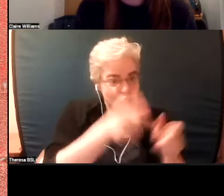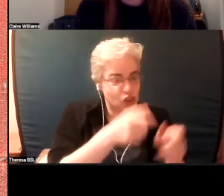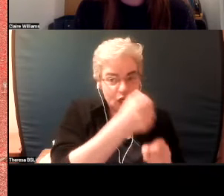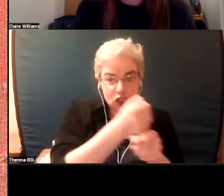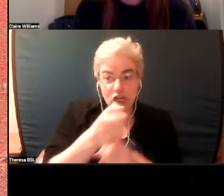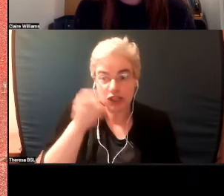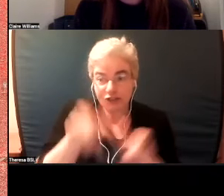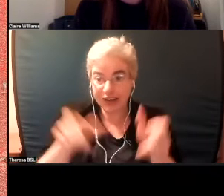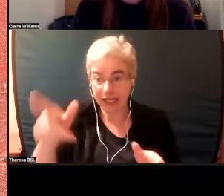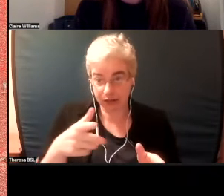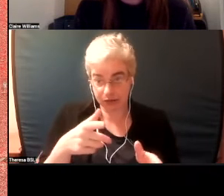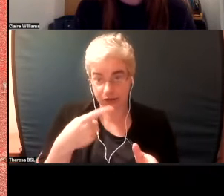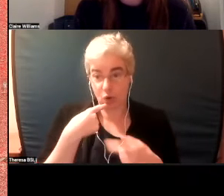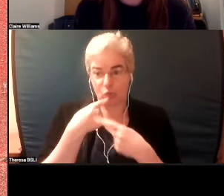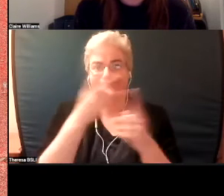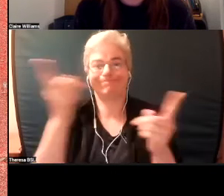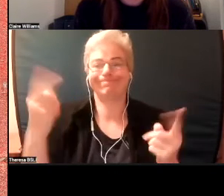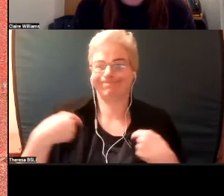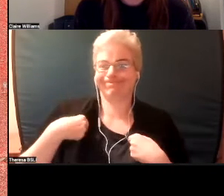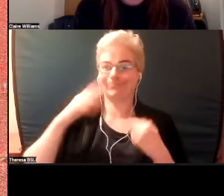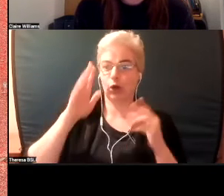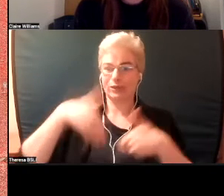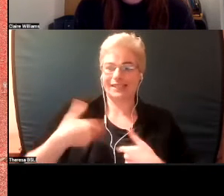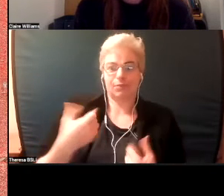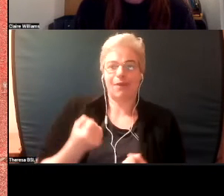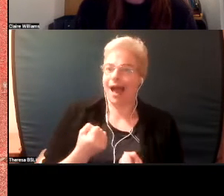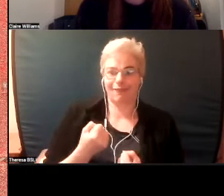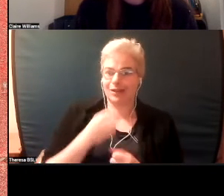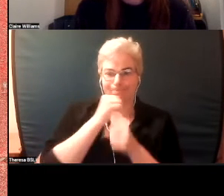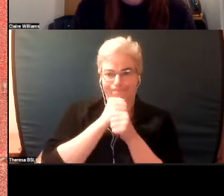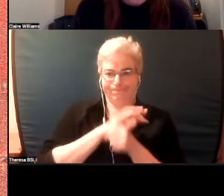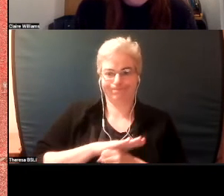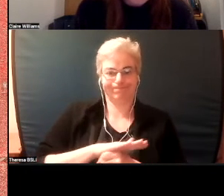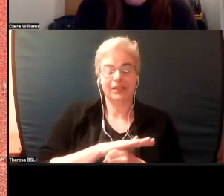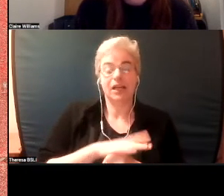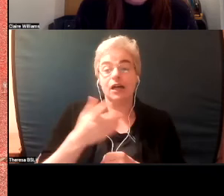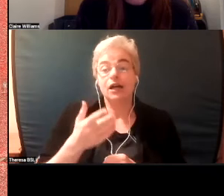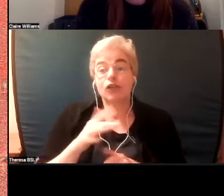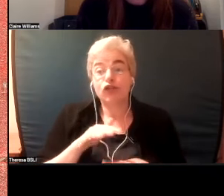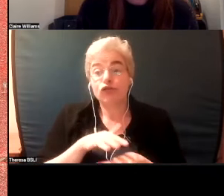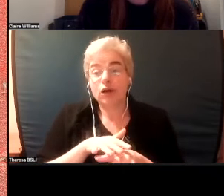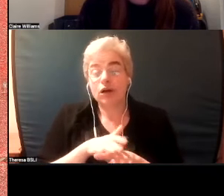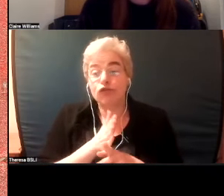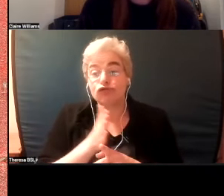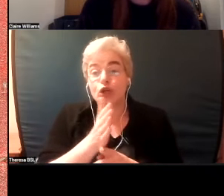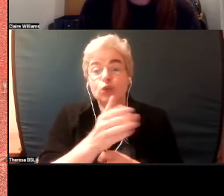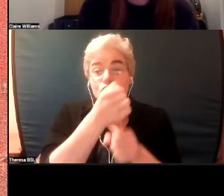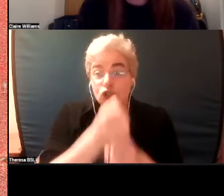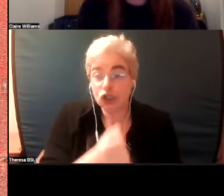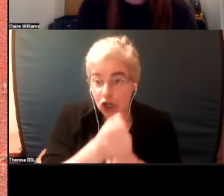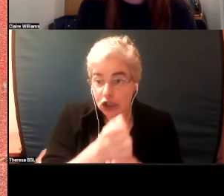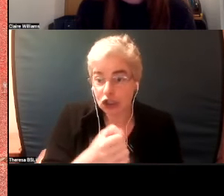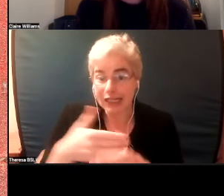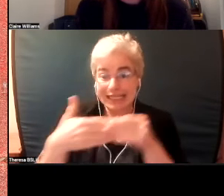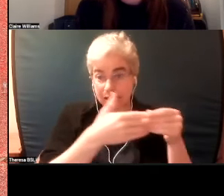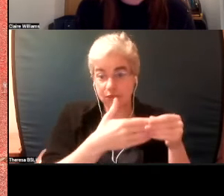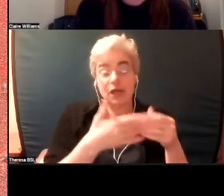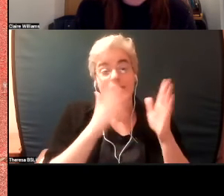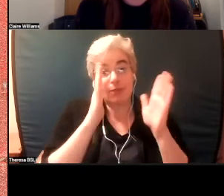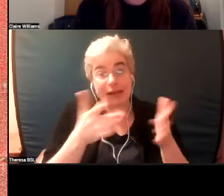autistic or are opening up about being autistic. The routes into church leadership require demonstrations of social skills that are not